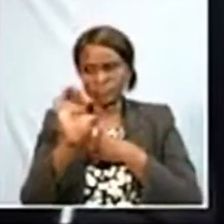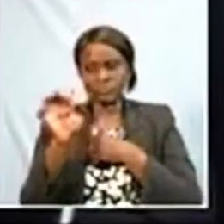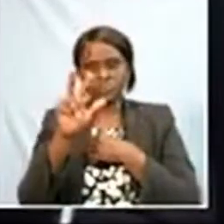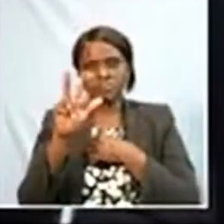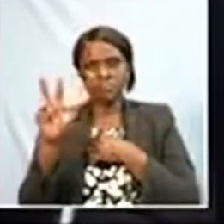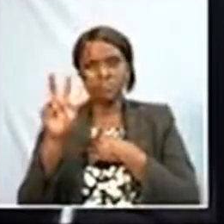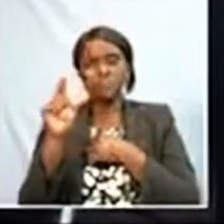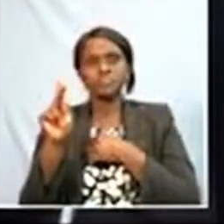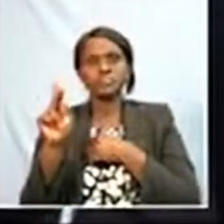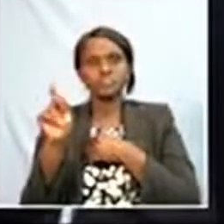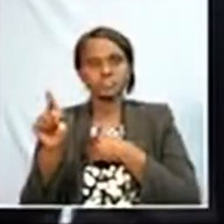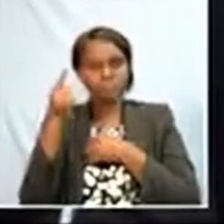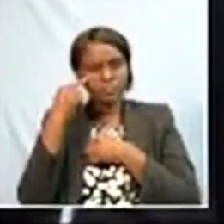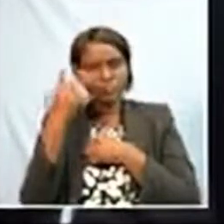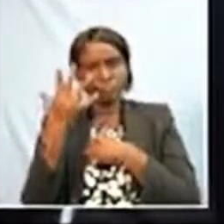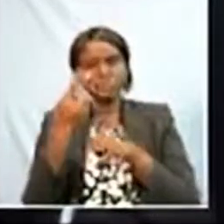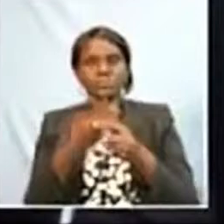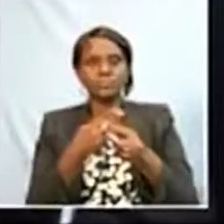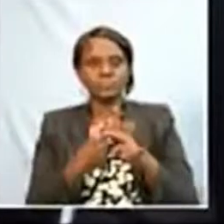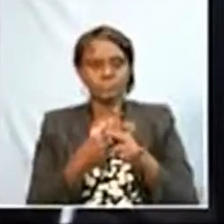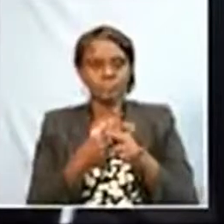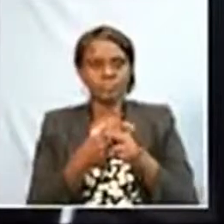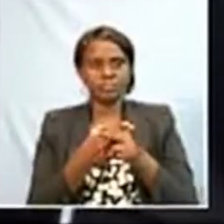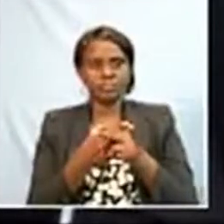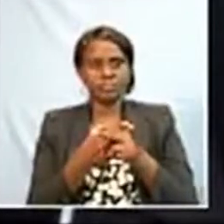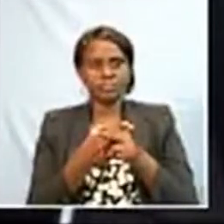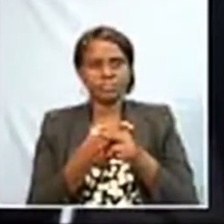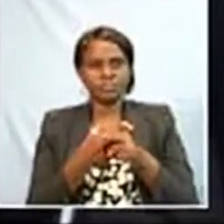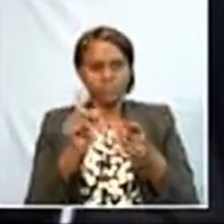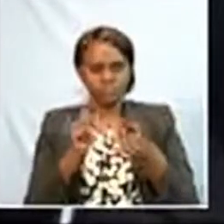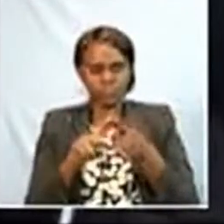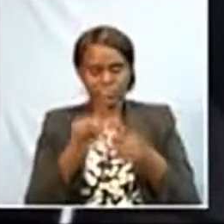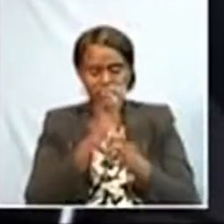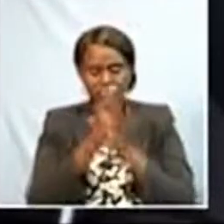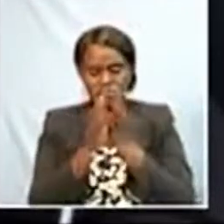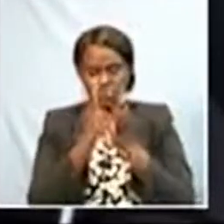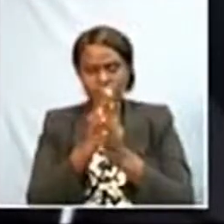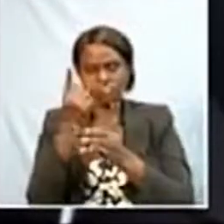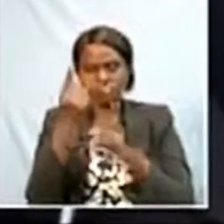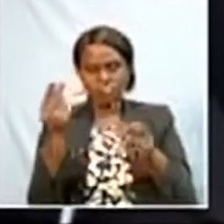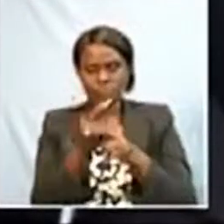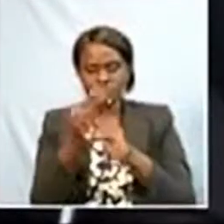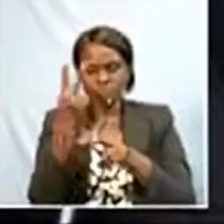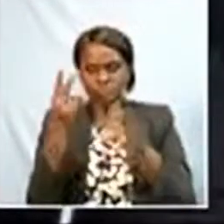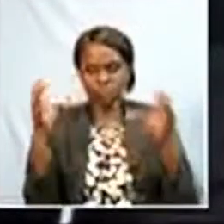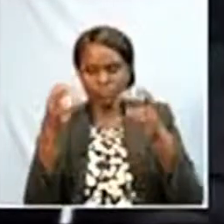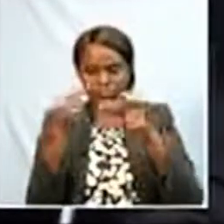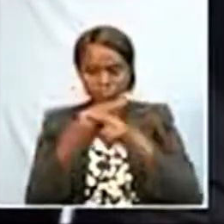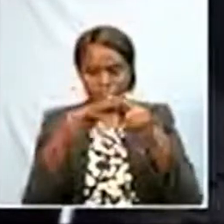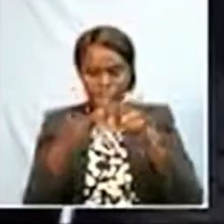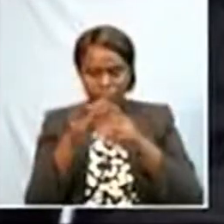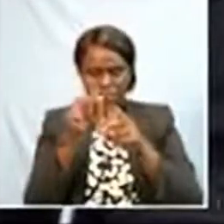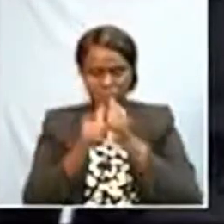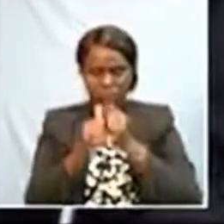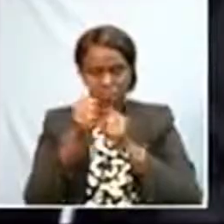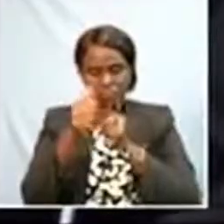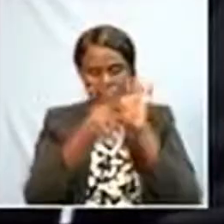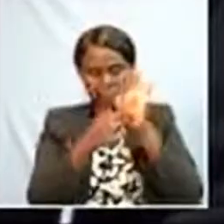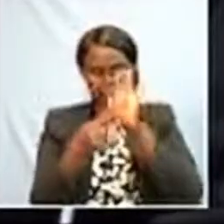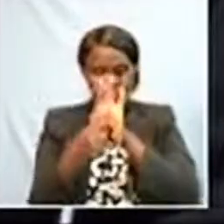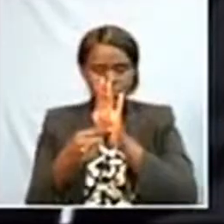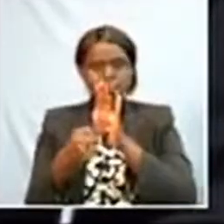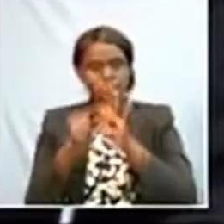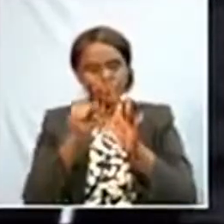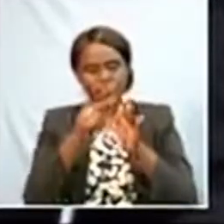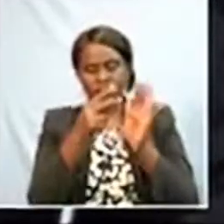622,933 kwacha for 5 months to construct a 1x2 classroom block, which the indices, the parameters